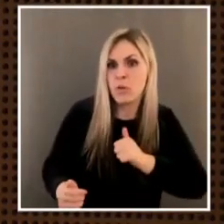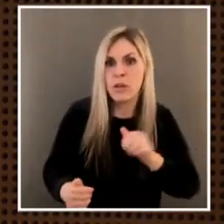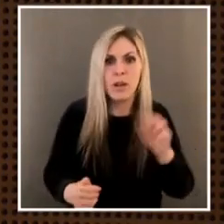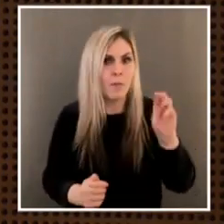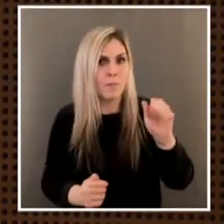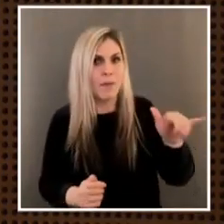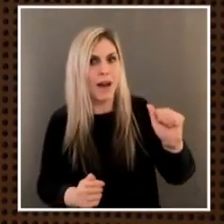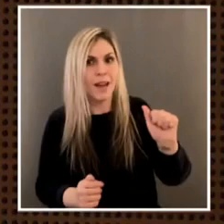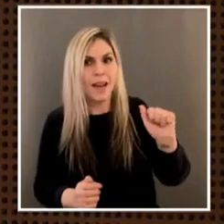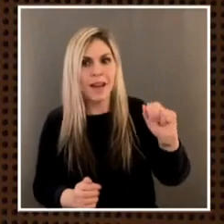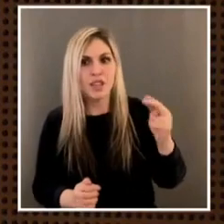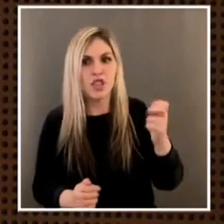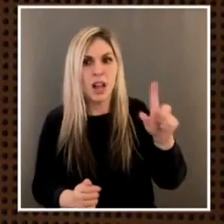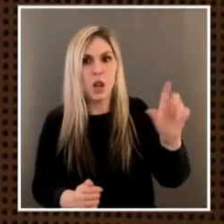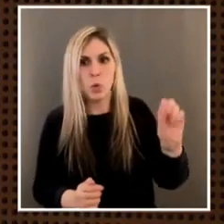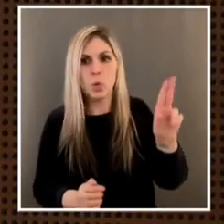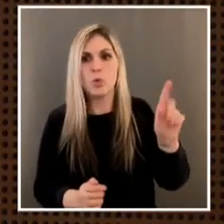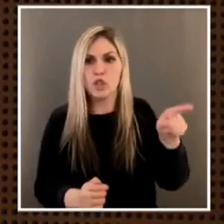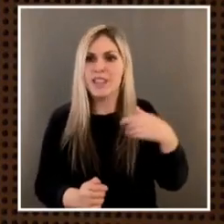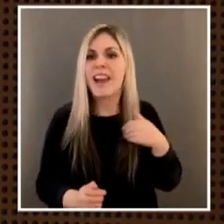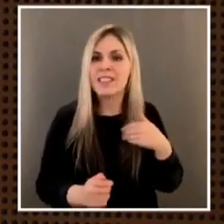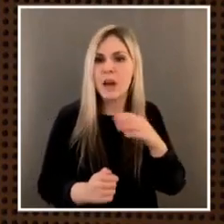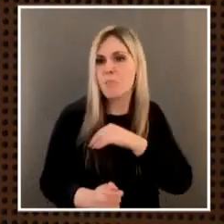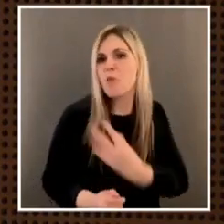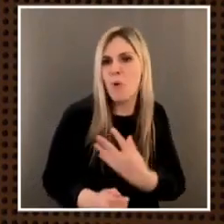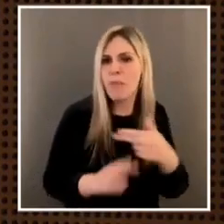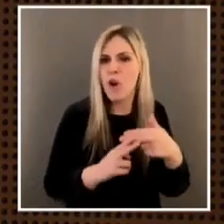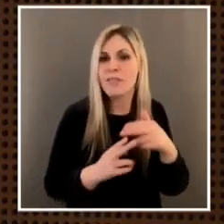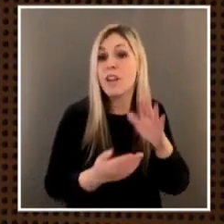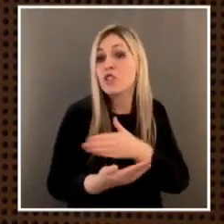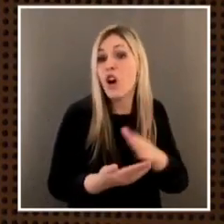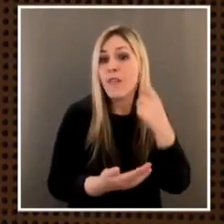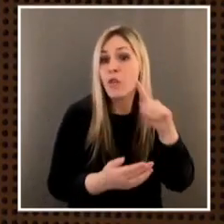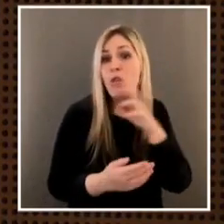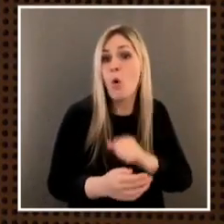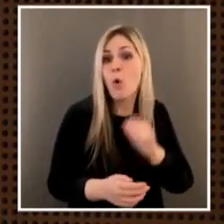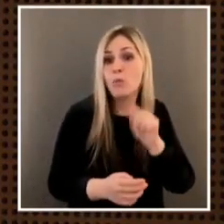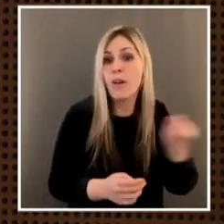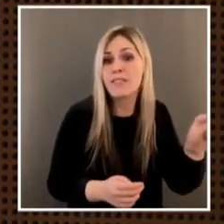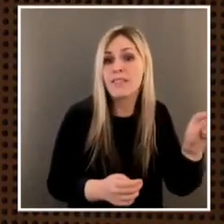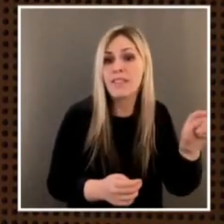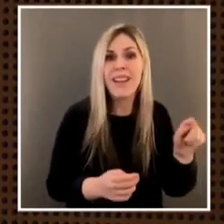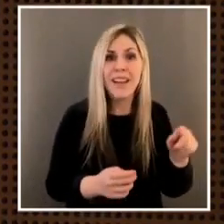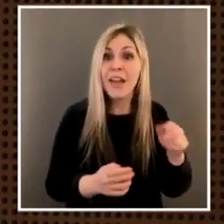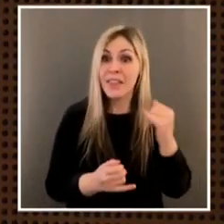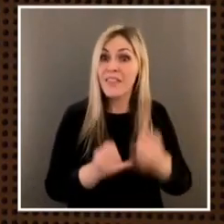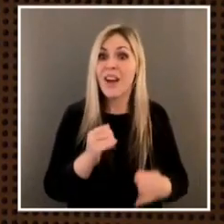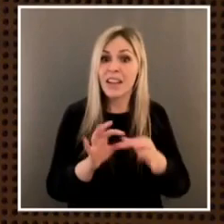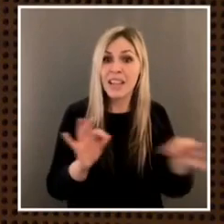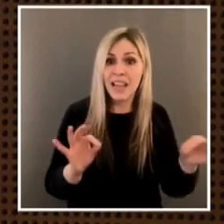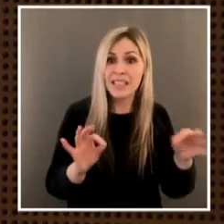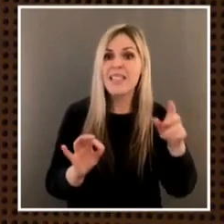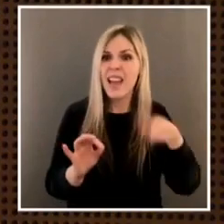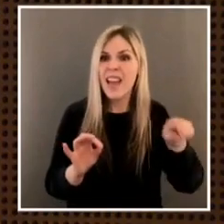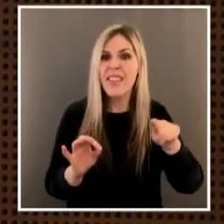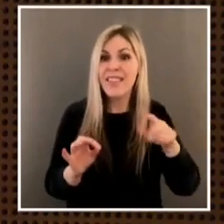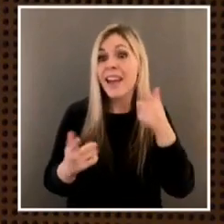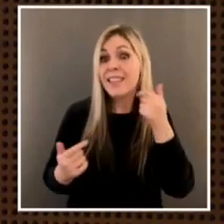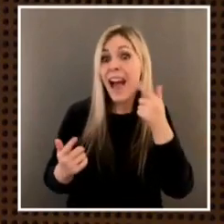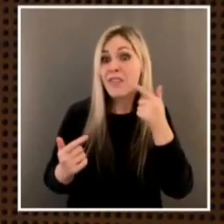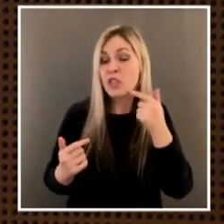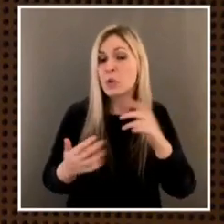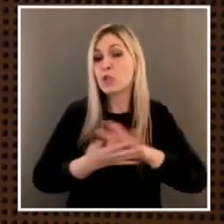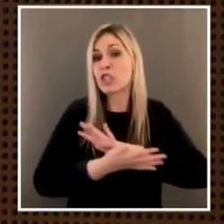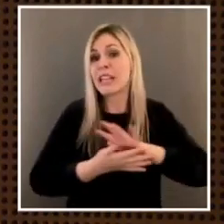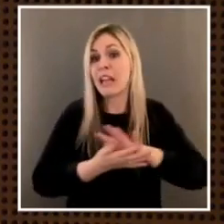poem called Song for the Old Ones. The final lines are, they've laughed to shield their crying and then shuffled through